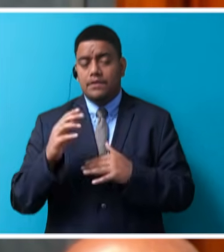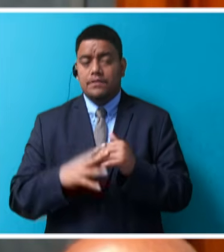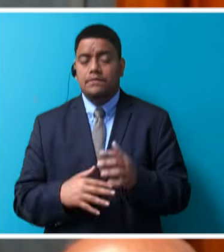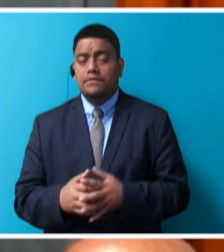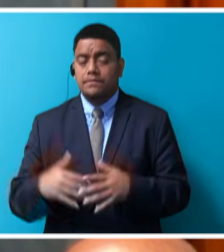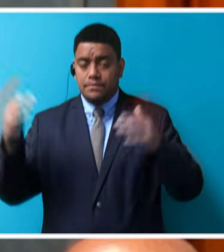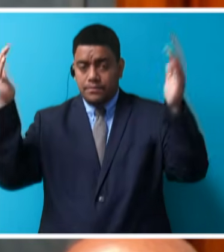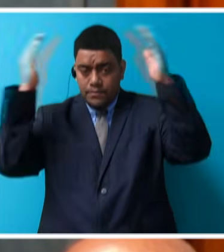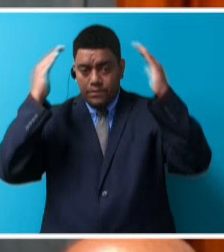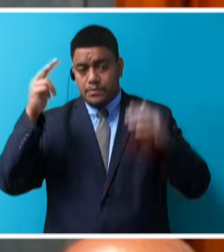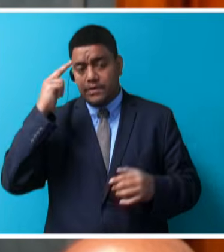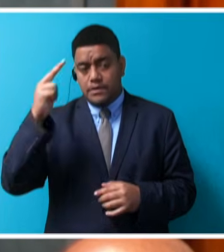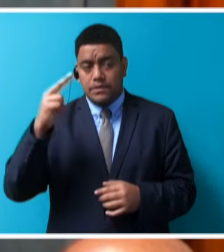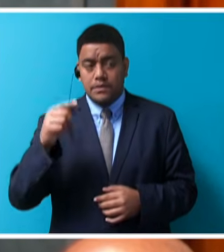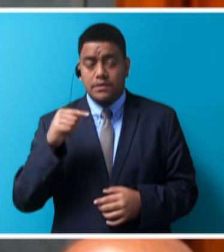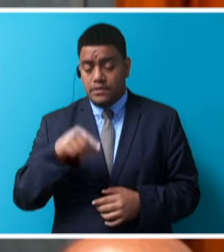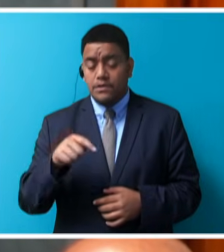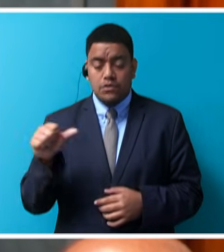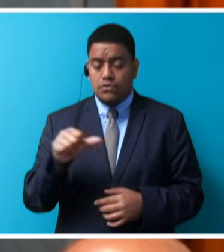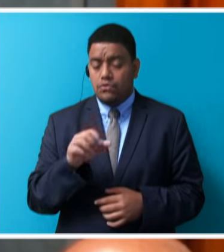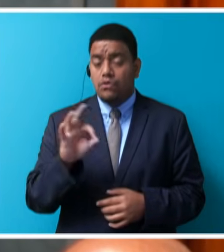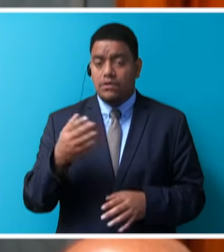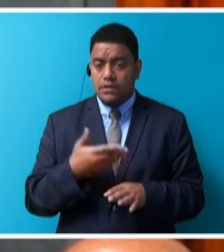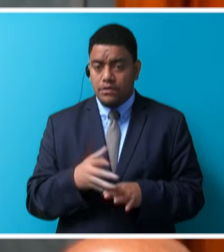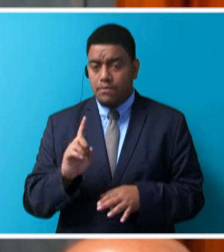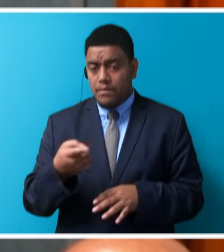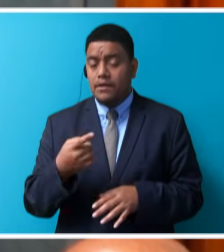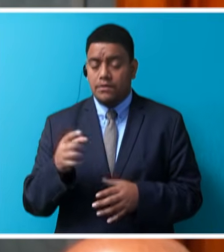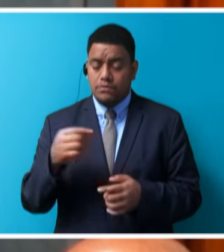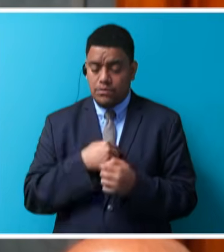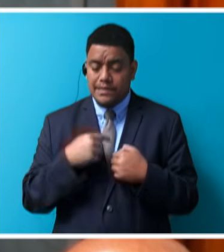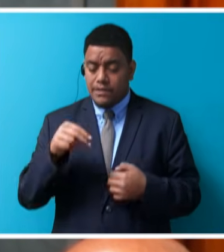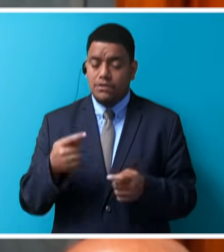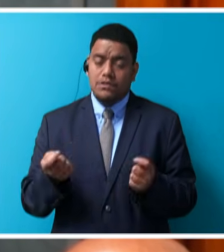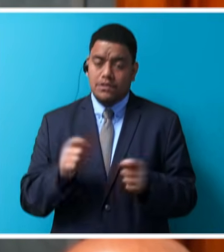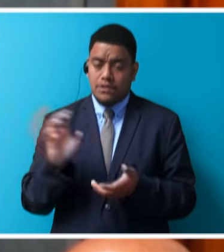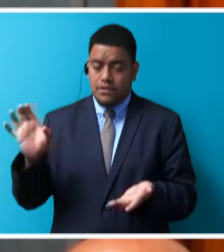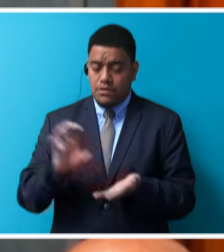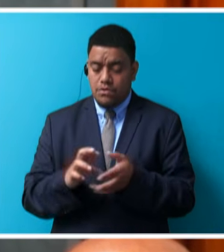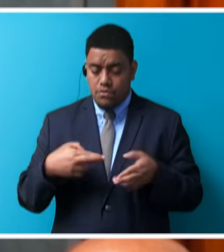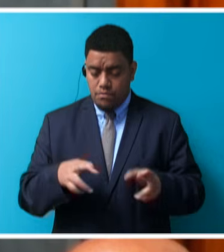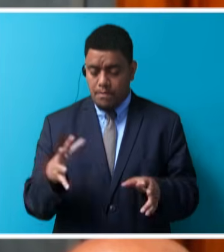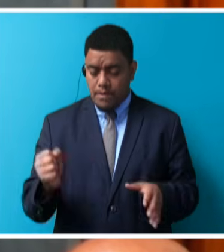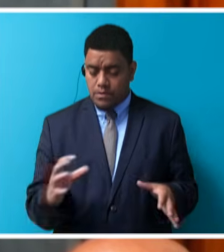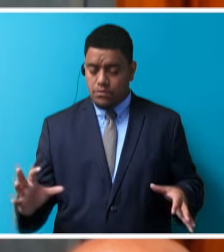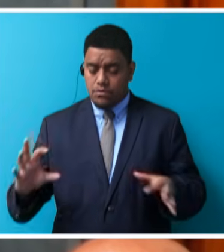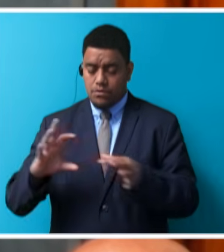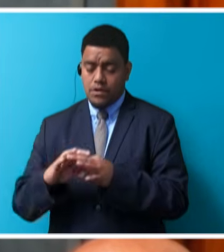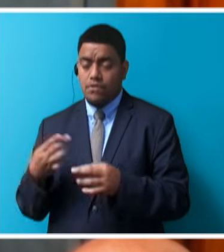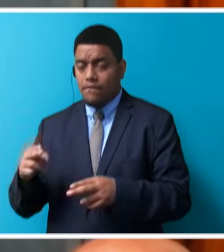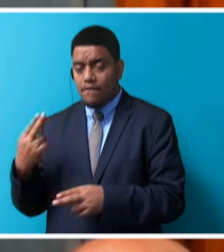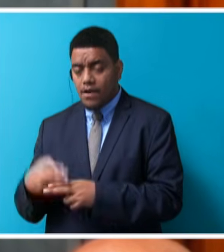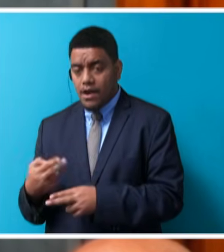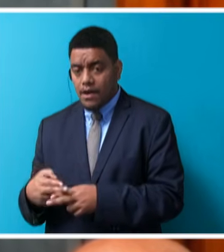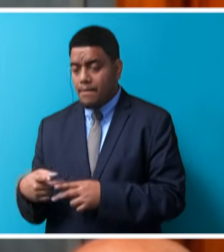Mr. Speaker, sir, these should not be viewed as separate investments. Roads must connect productive farms